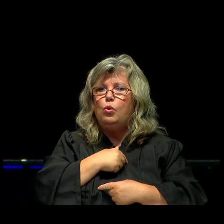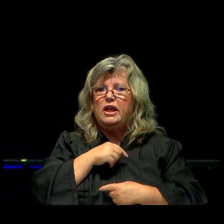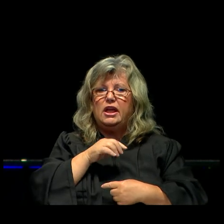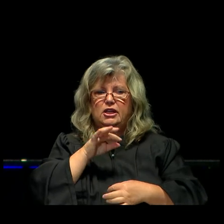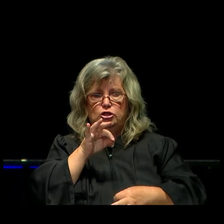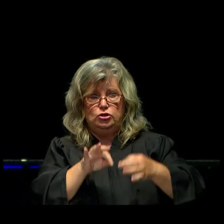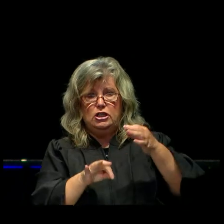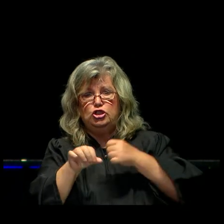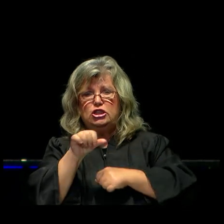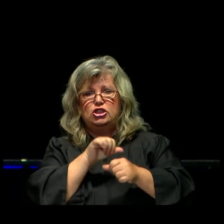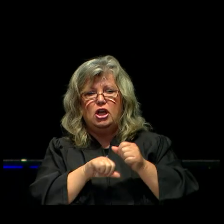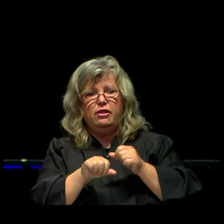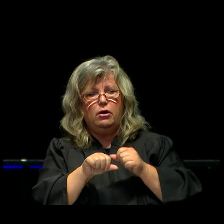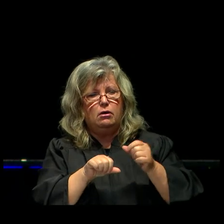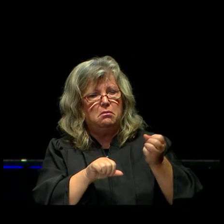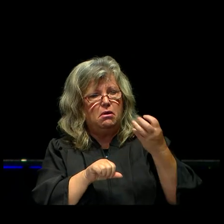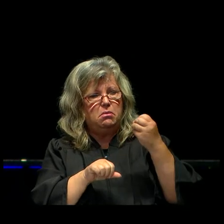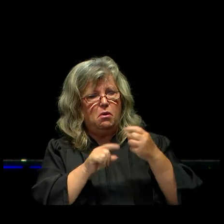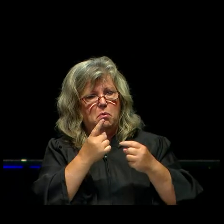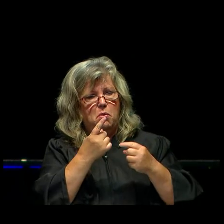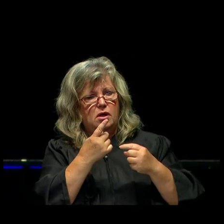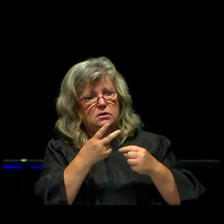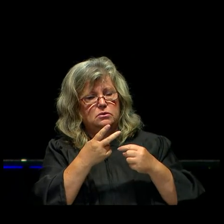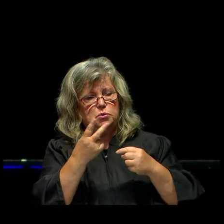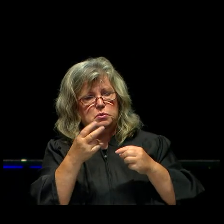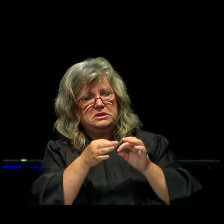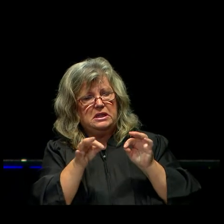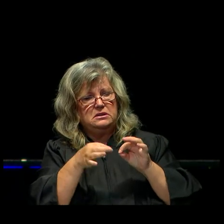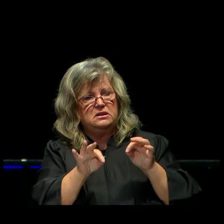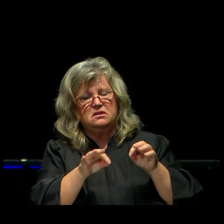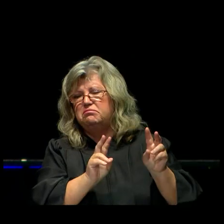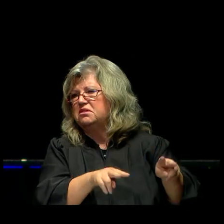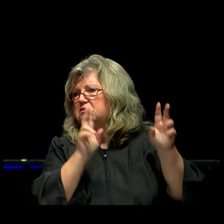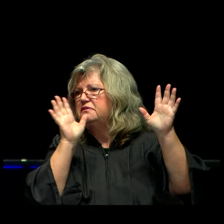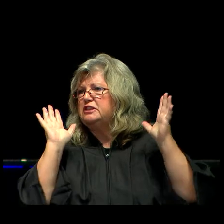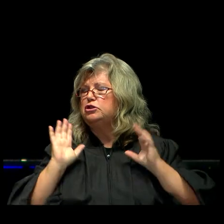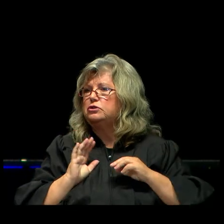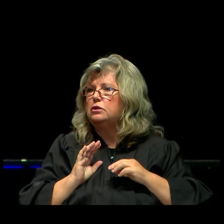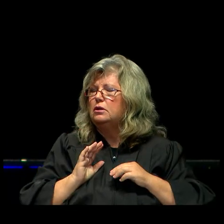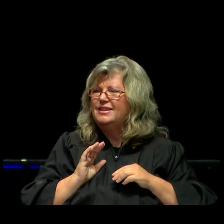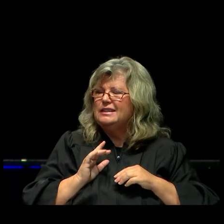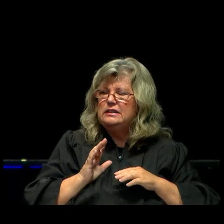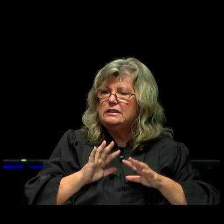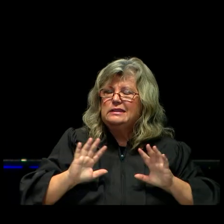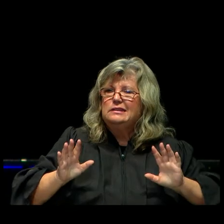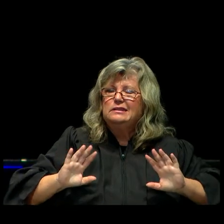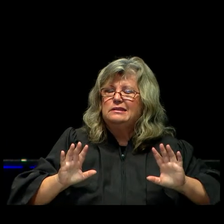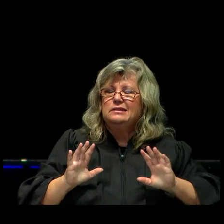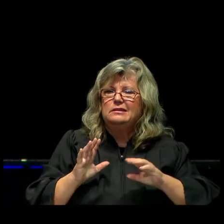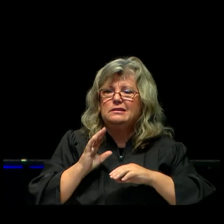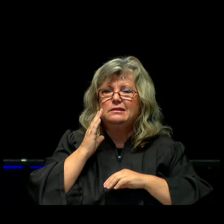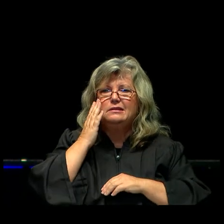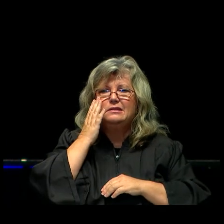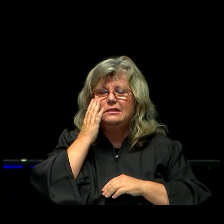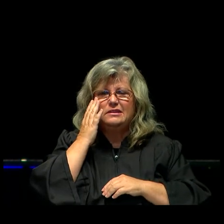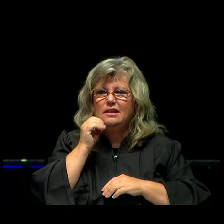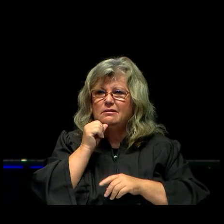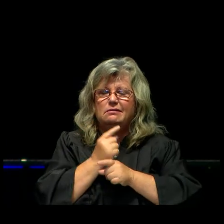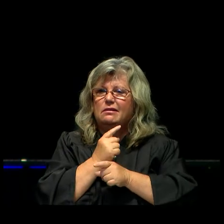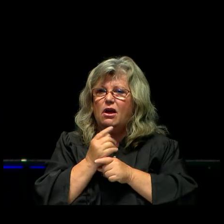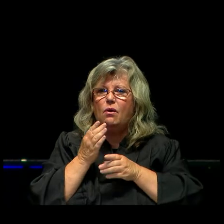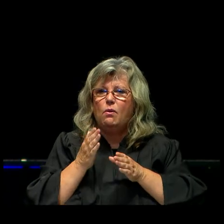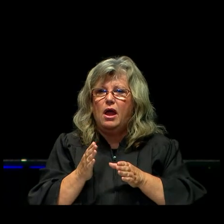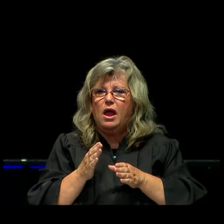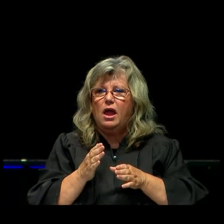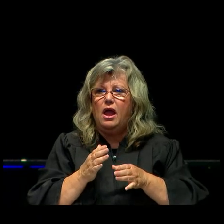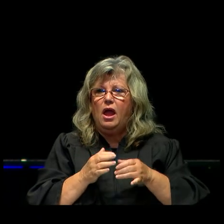other within a few sentences. We can't do that. We can't land up being divided by